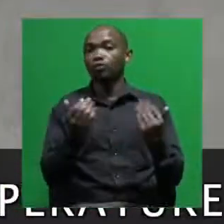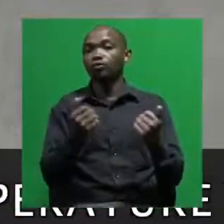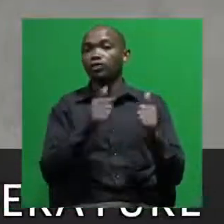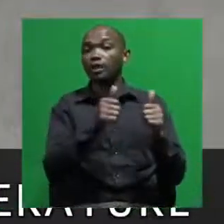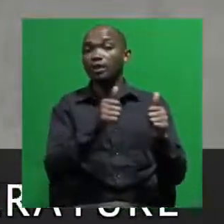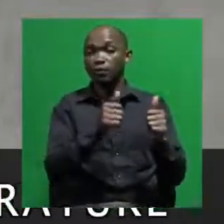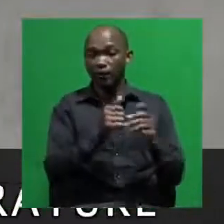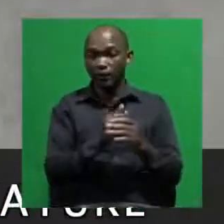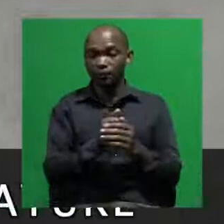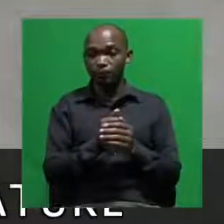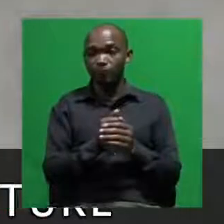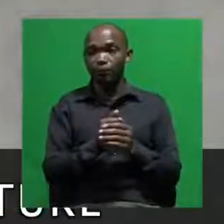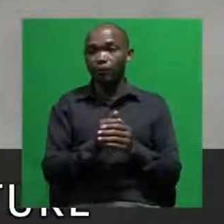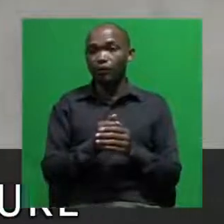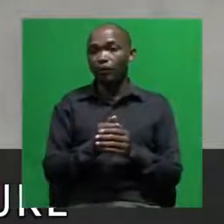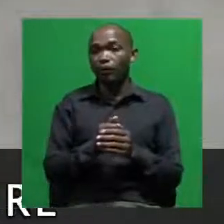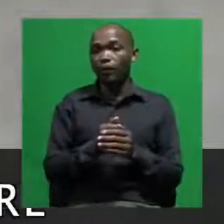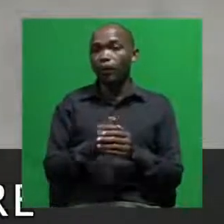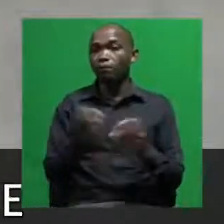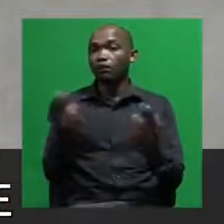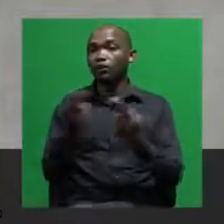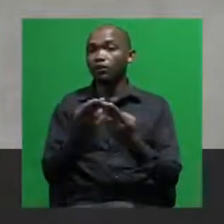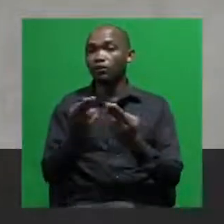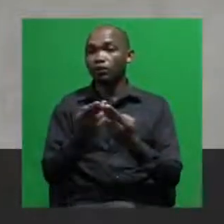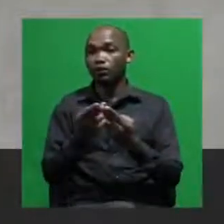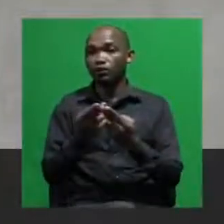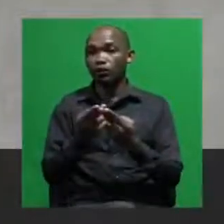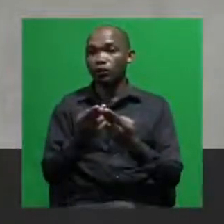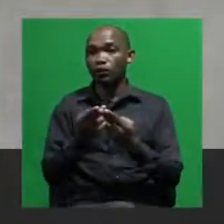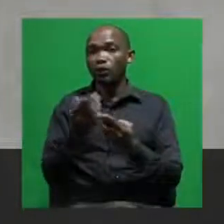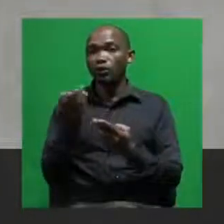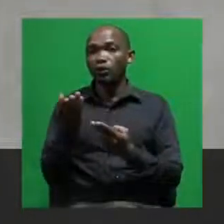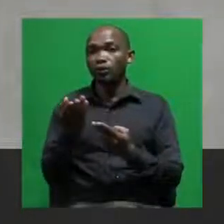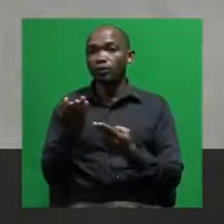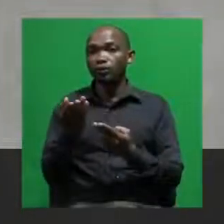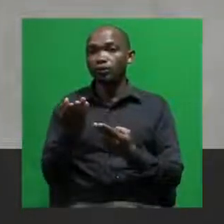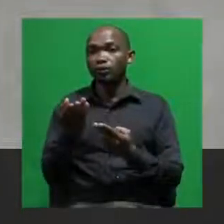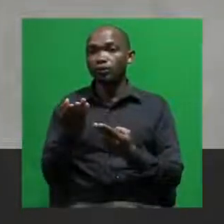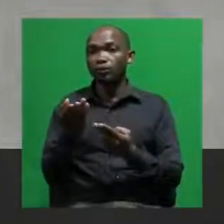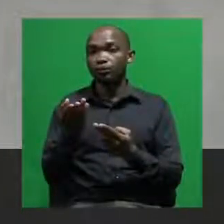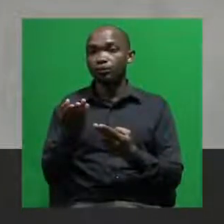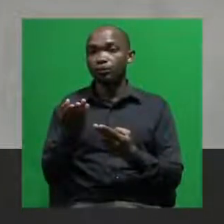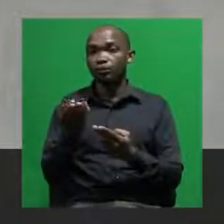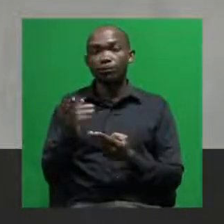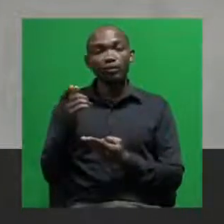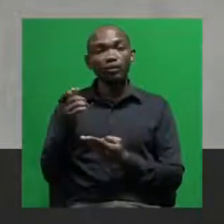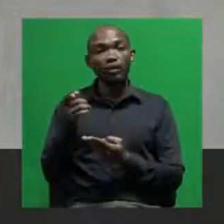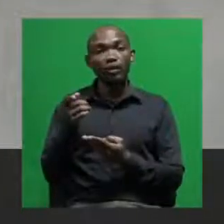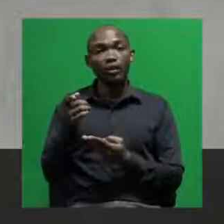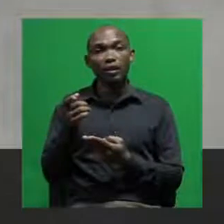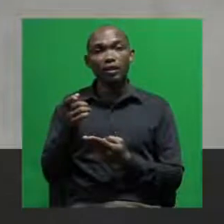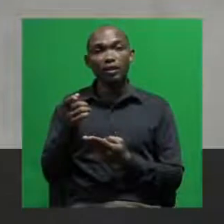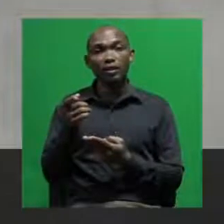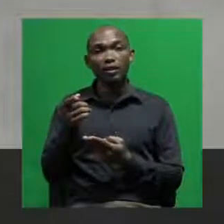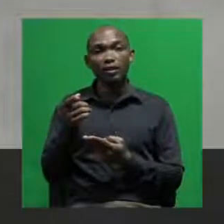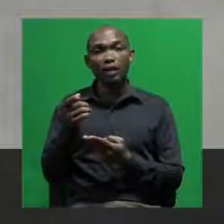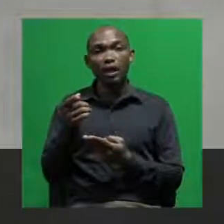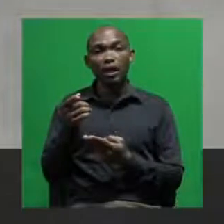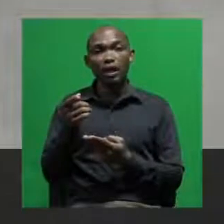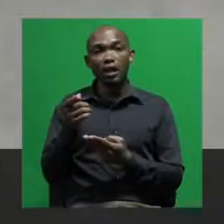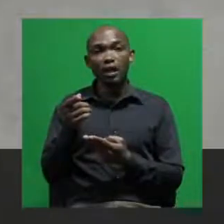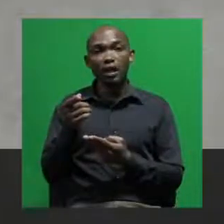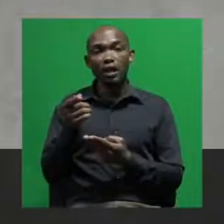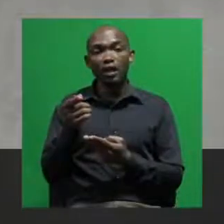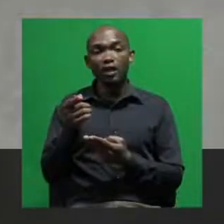increase. And when the temperature is falling, so the length of the liquid